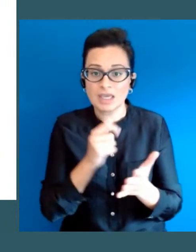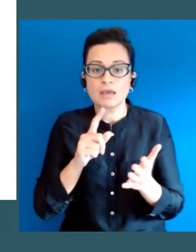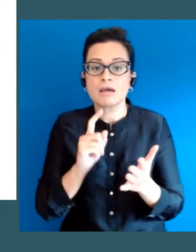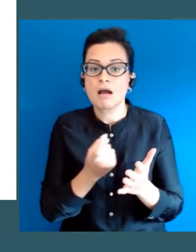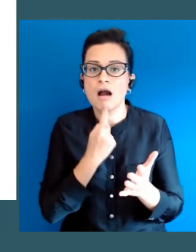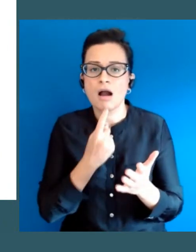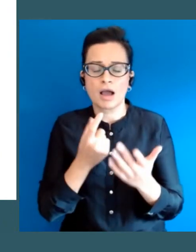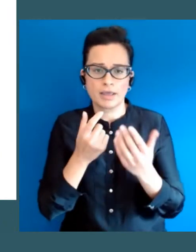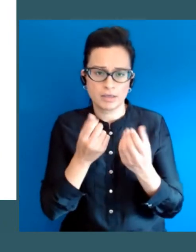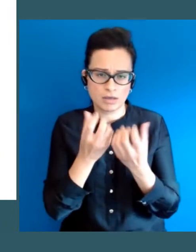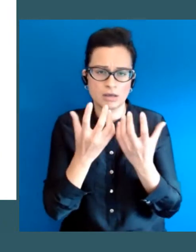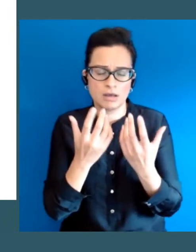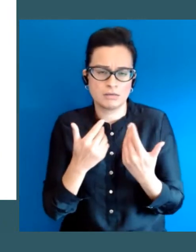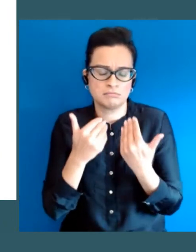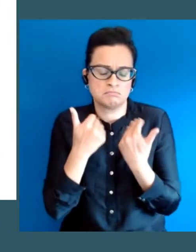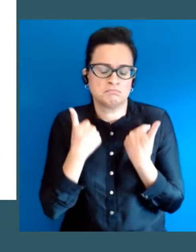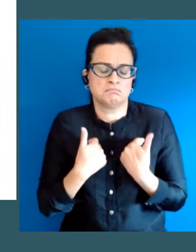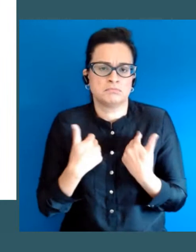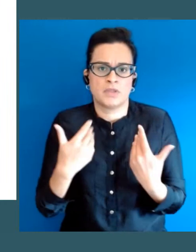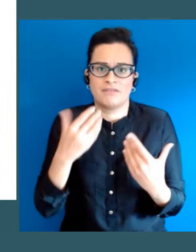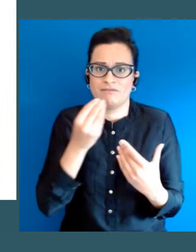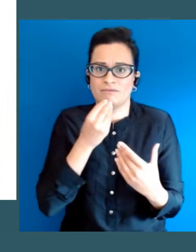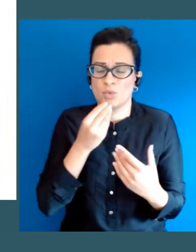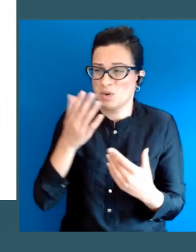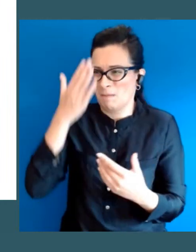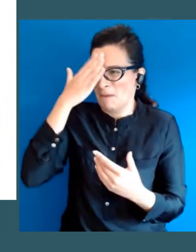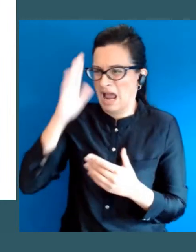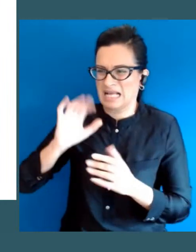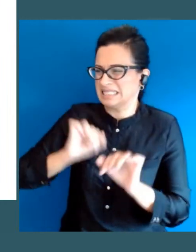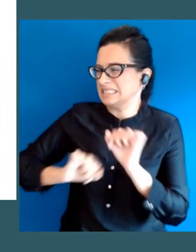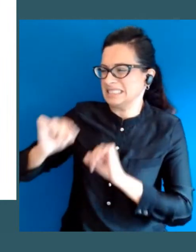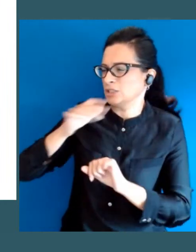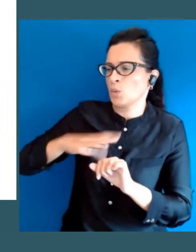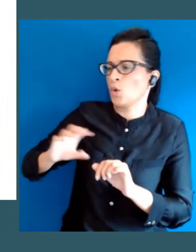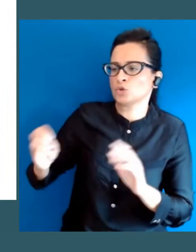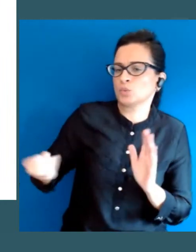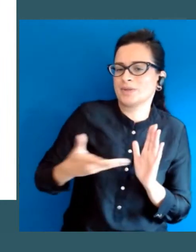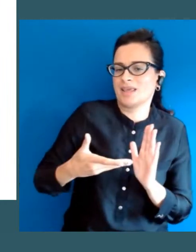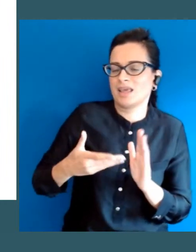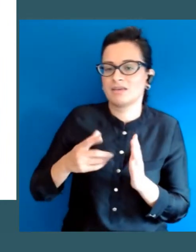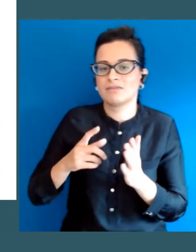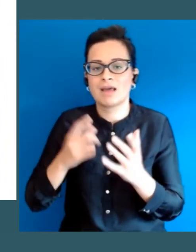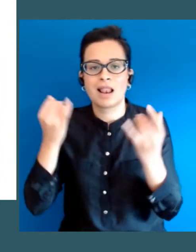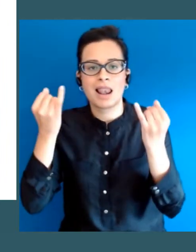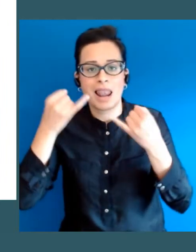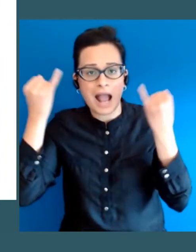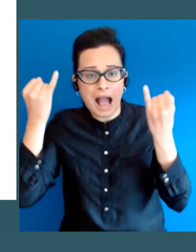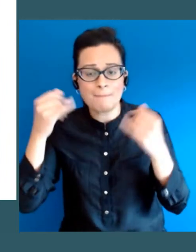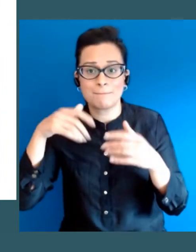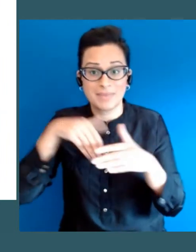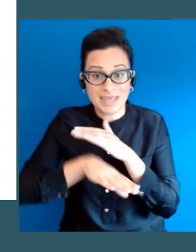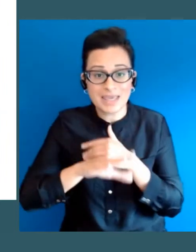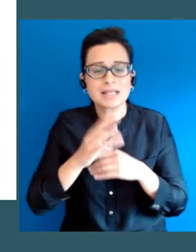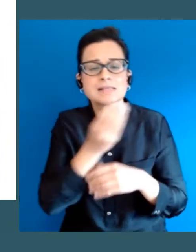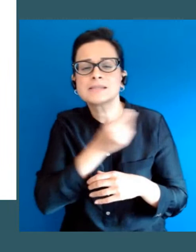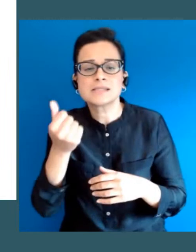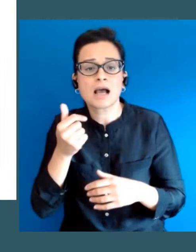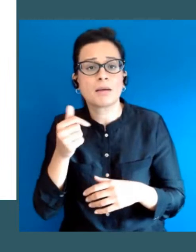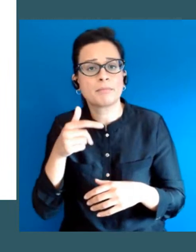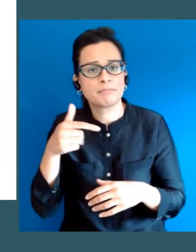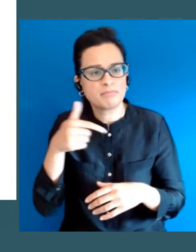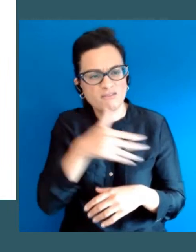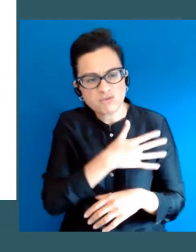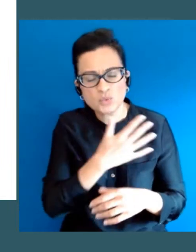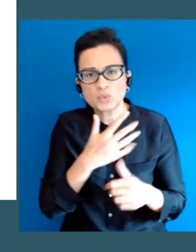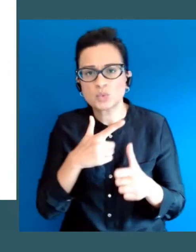foods that mum was reluctant to introduce. So we'd managed to get lamb into his diet. We managed to get some fruit and vegetables. We